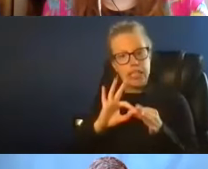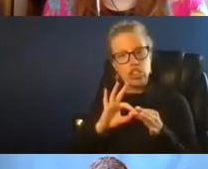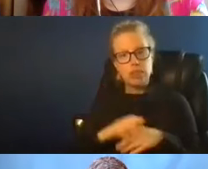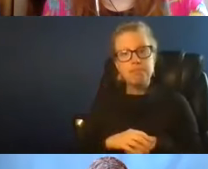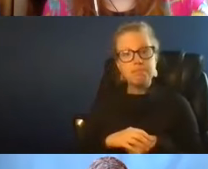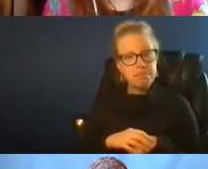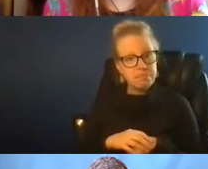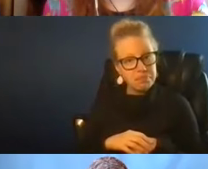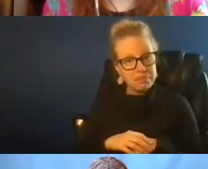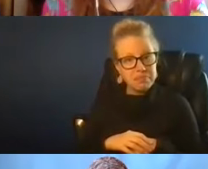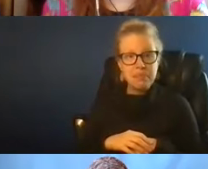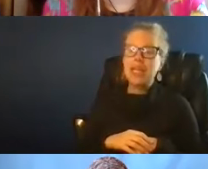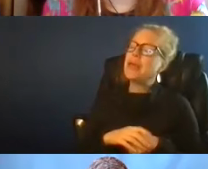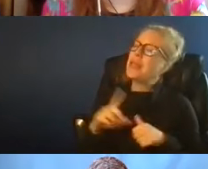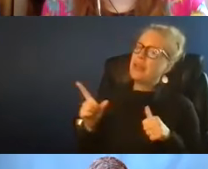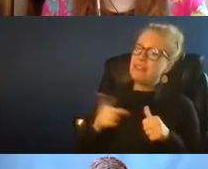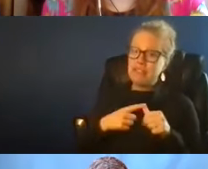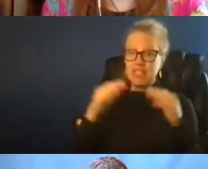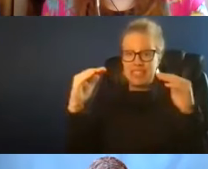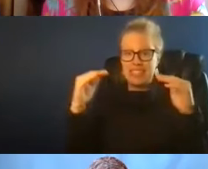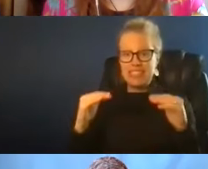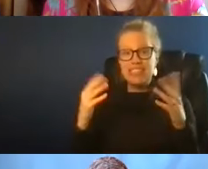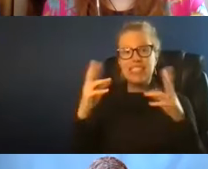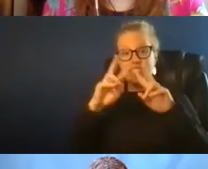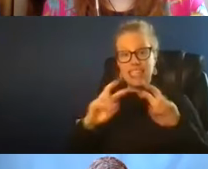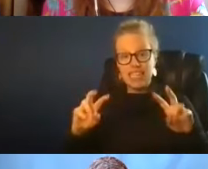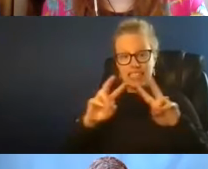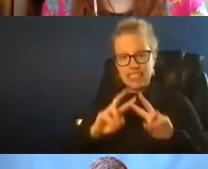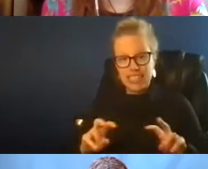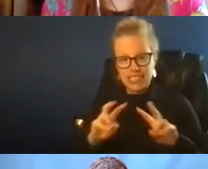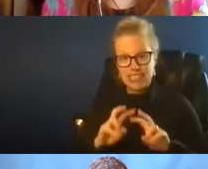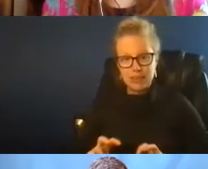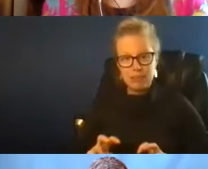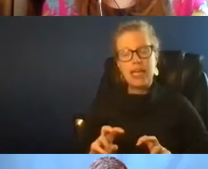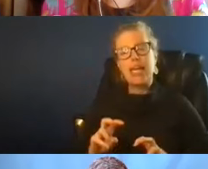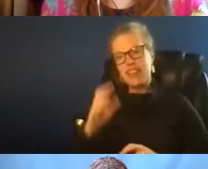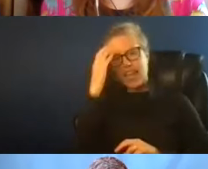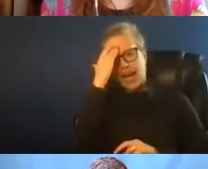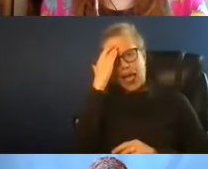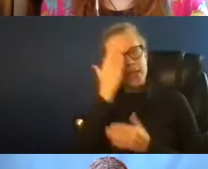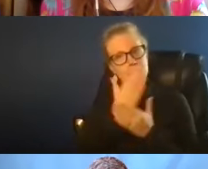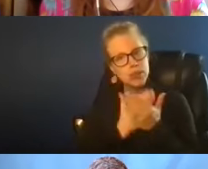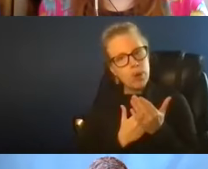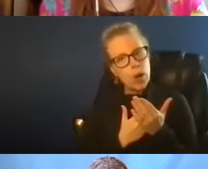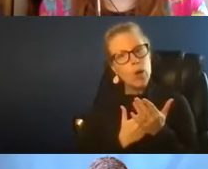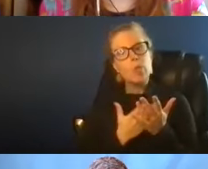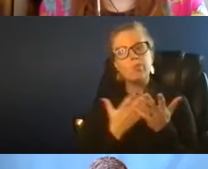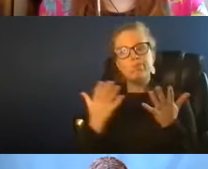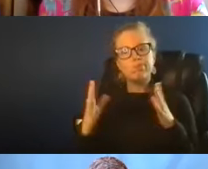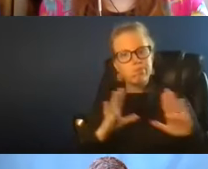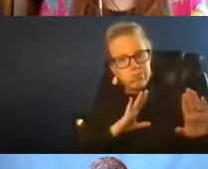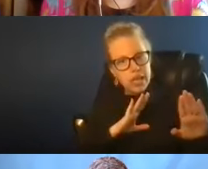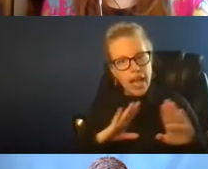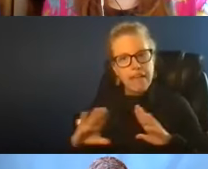But the very first step is the assessment. That's the knowledge piece. What are the behaviors or